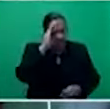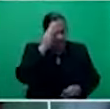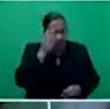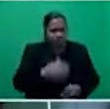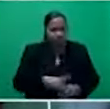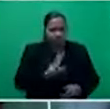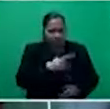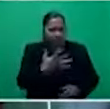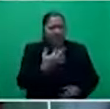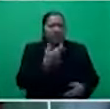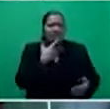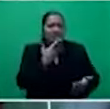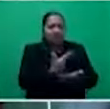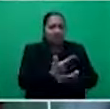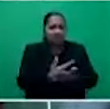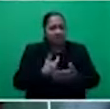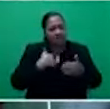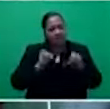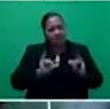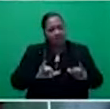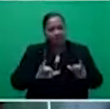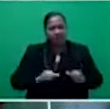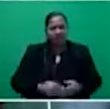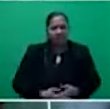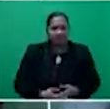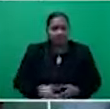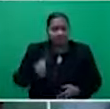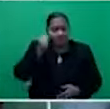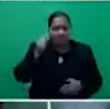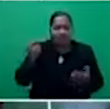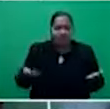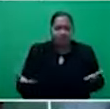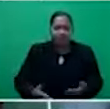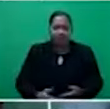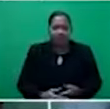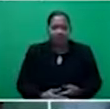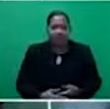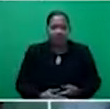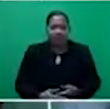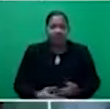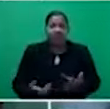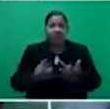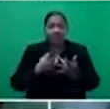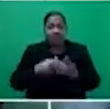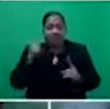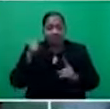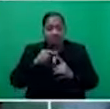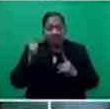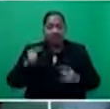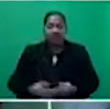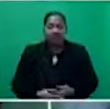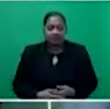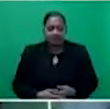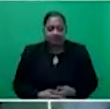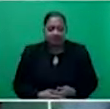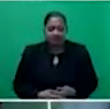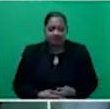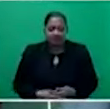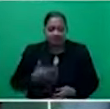it. I'll leave it there, Mr. Speaker, sir. He knows where it's coming. Mr. Speaker, sir. Order. The other point I wanted to make, Mr. Speaker, sir, is